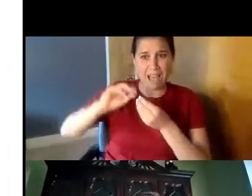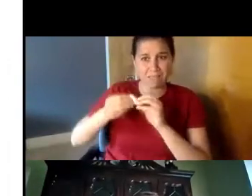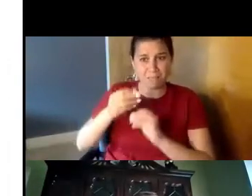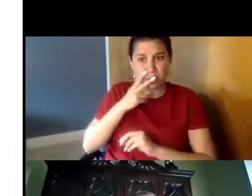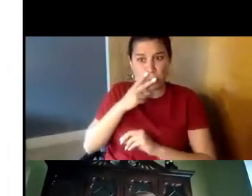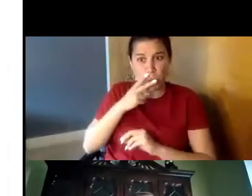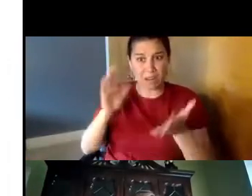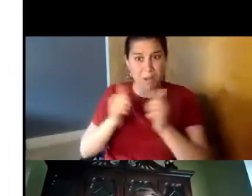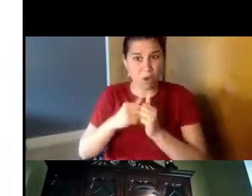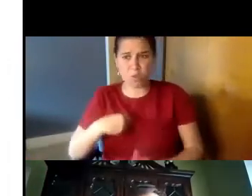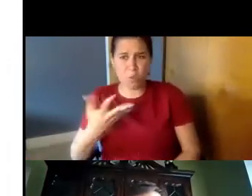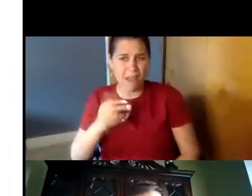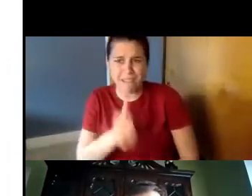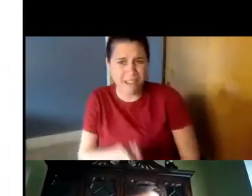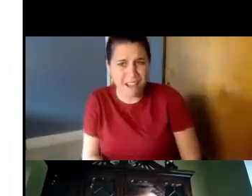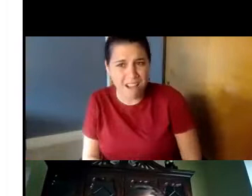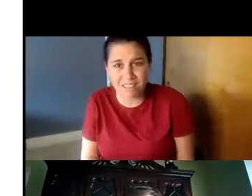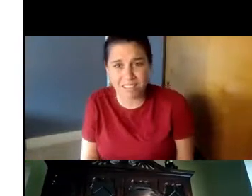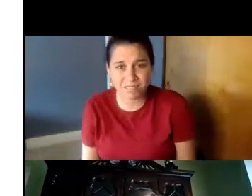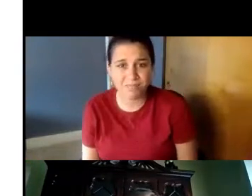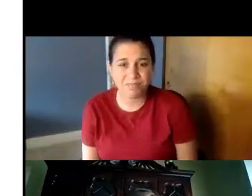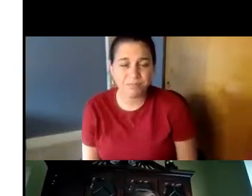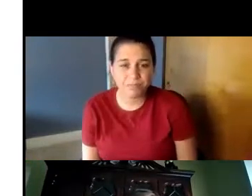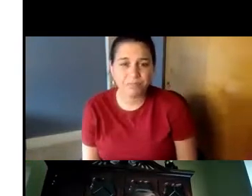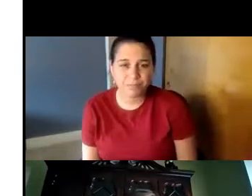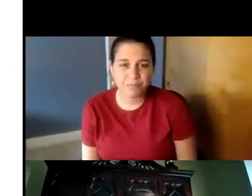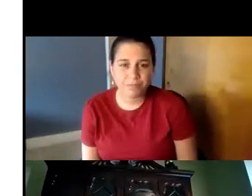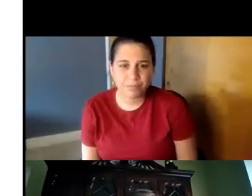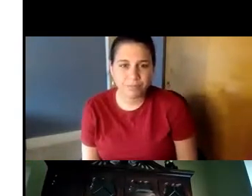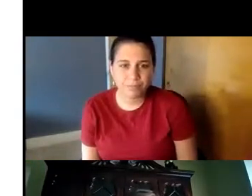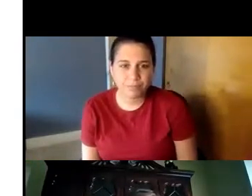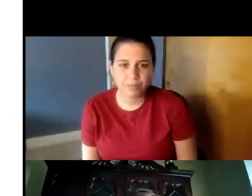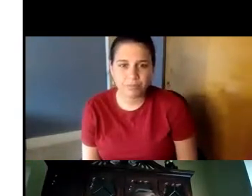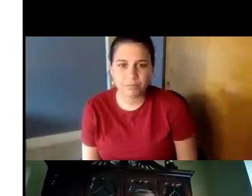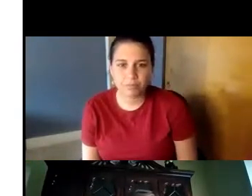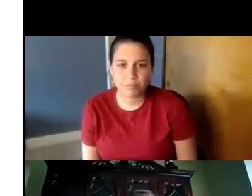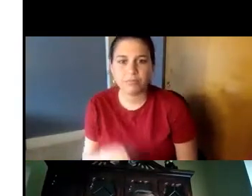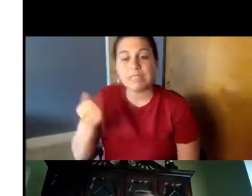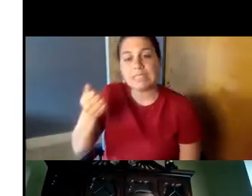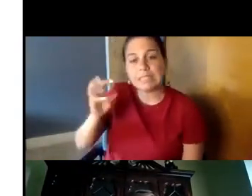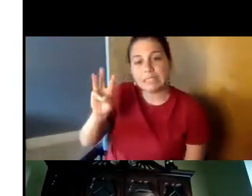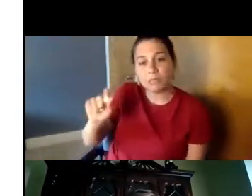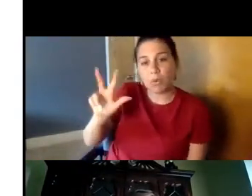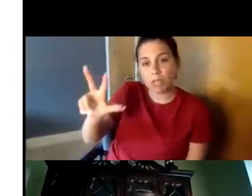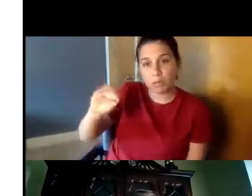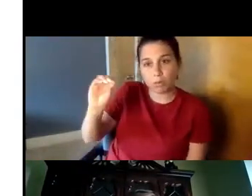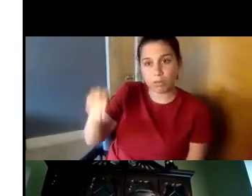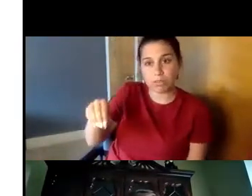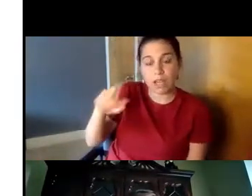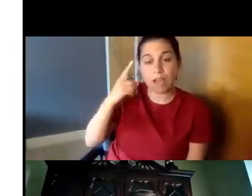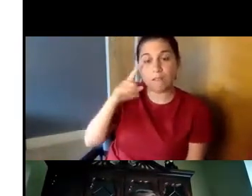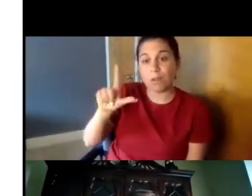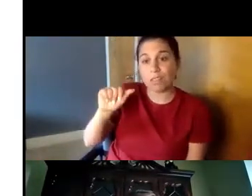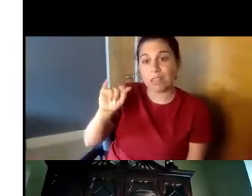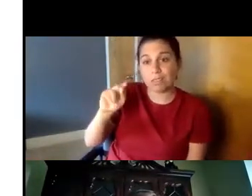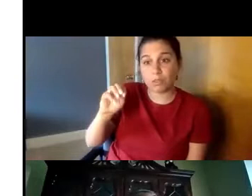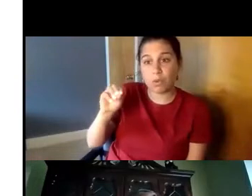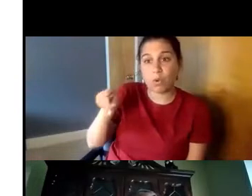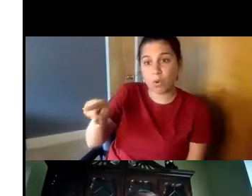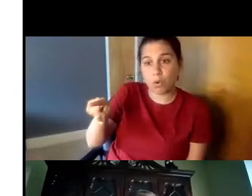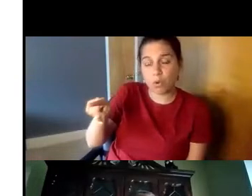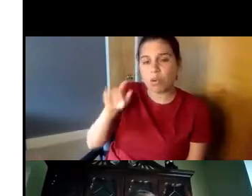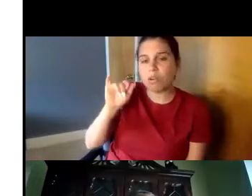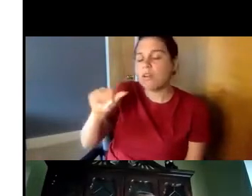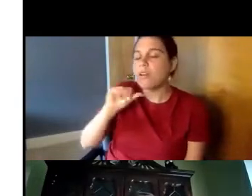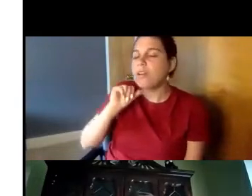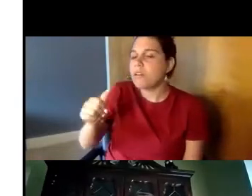the white community in other parts of the country. I'll also draw attention to the 16.3% smoking in Latino individuals. This isn't